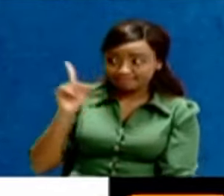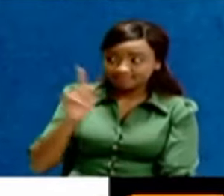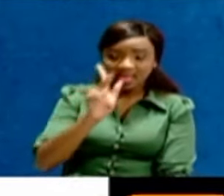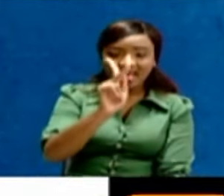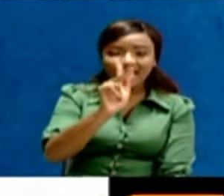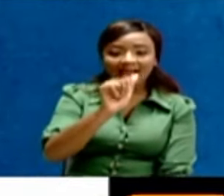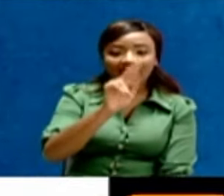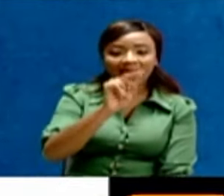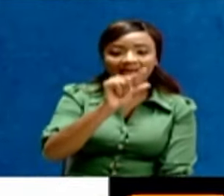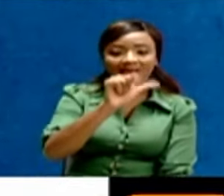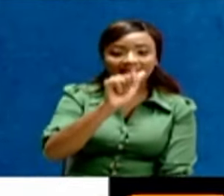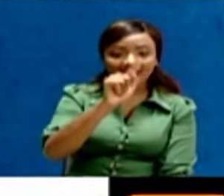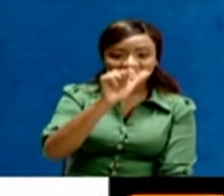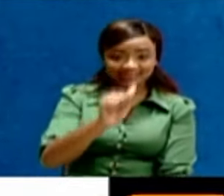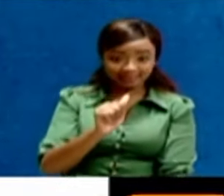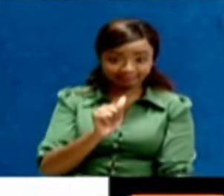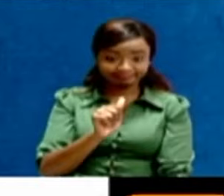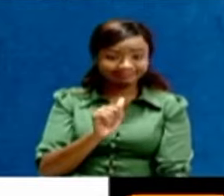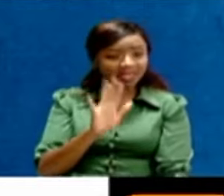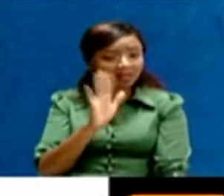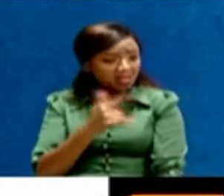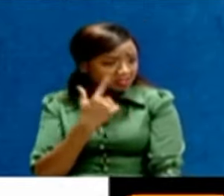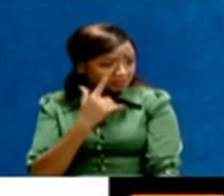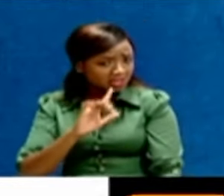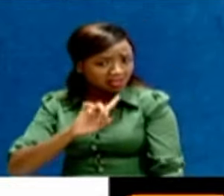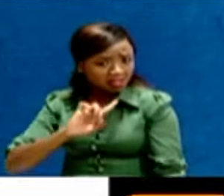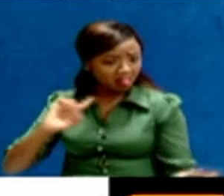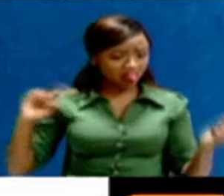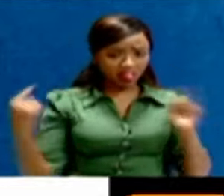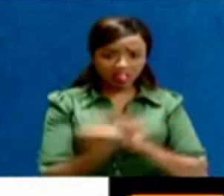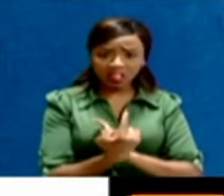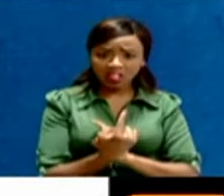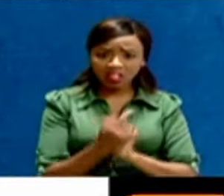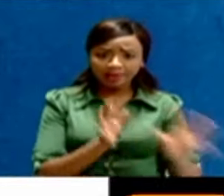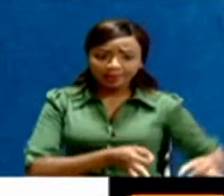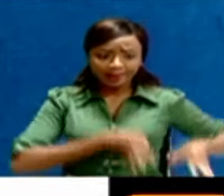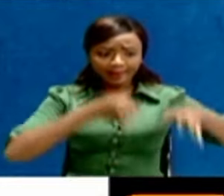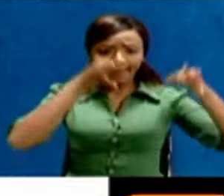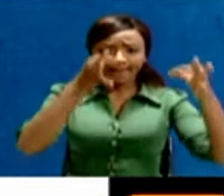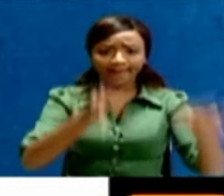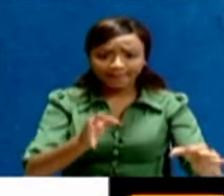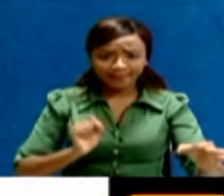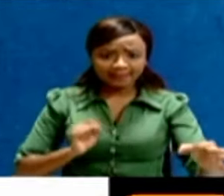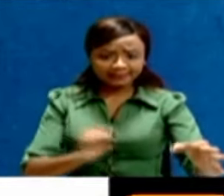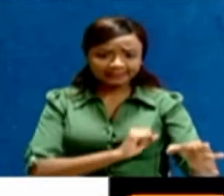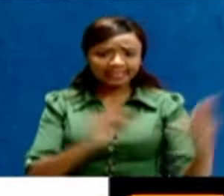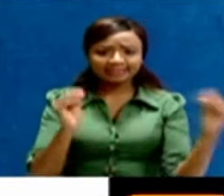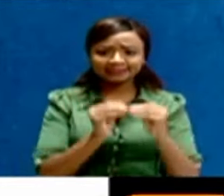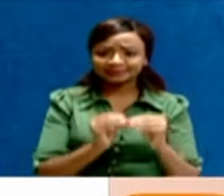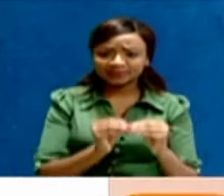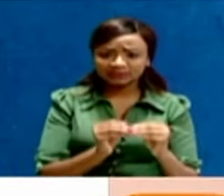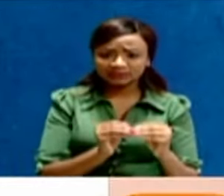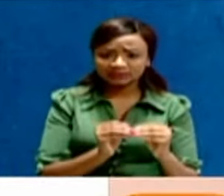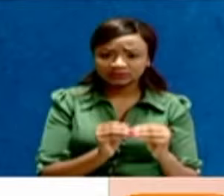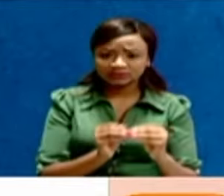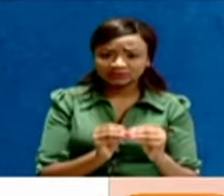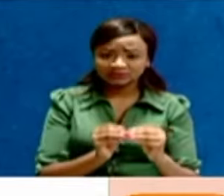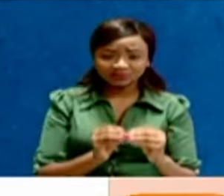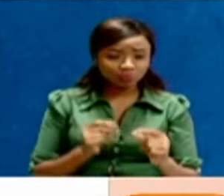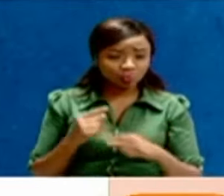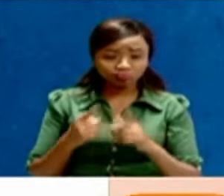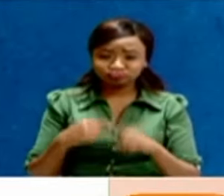very abrupt, dramatic adjournment at the end of that very lengthy Senate session that has been on since about